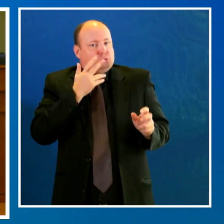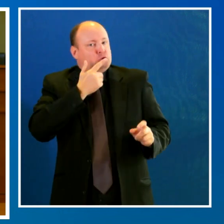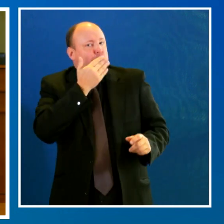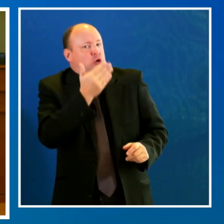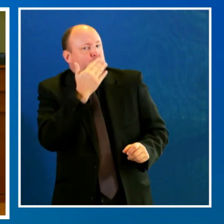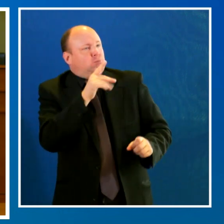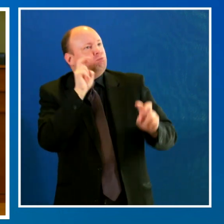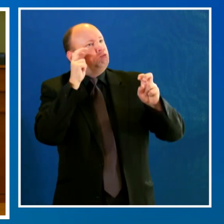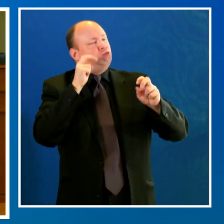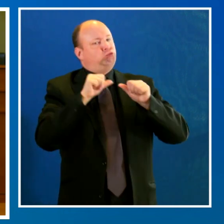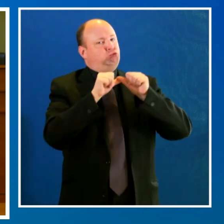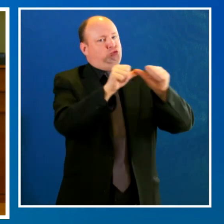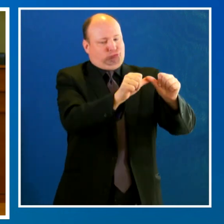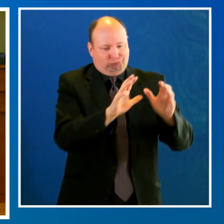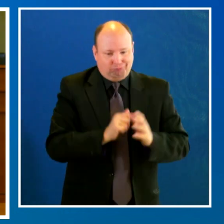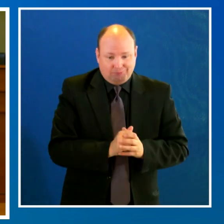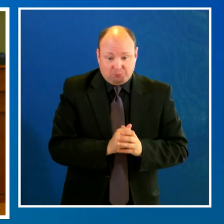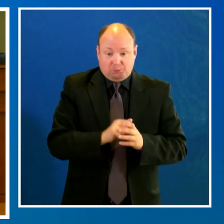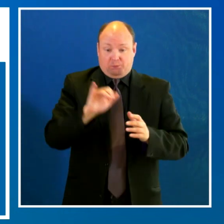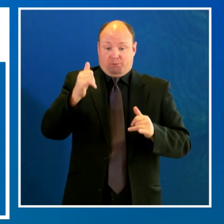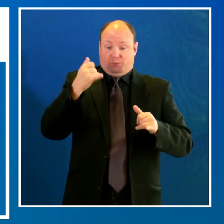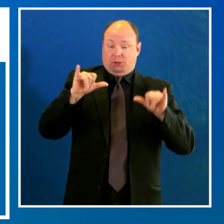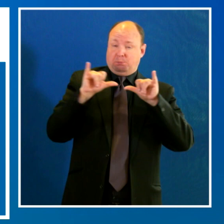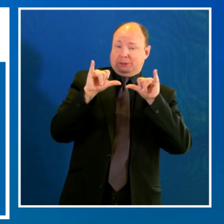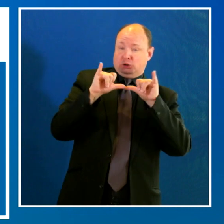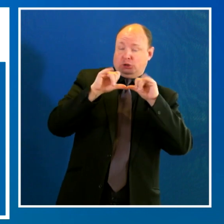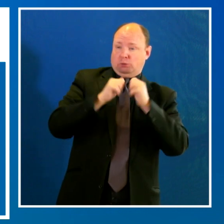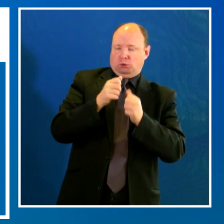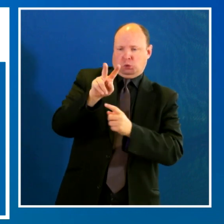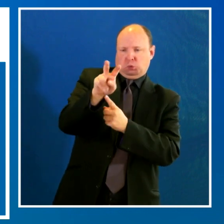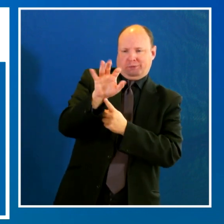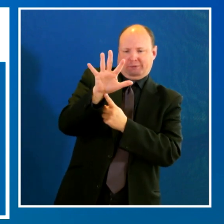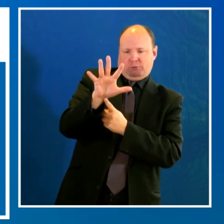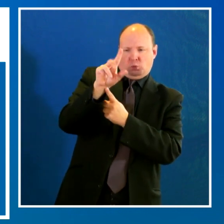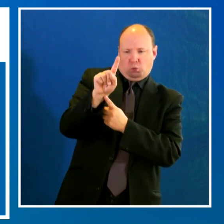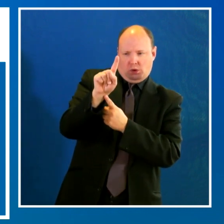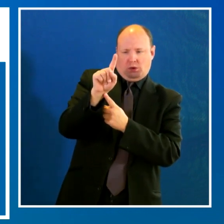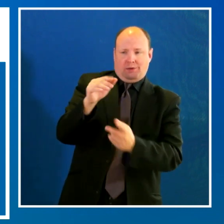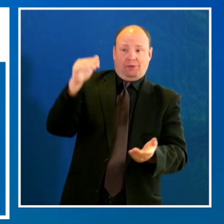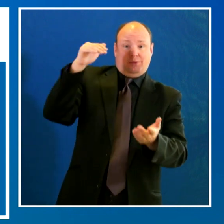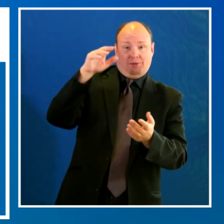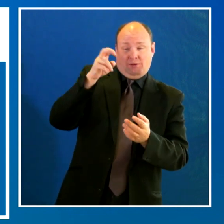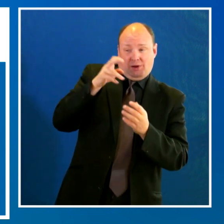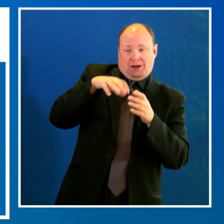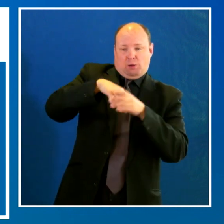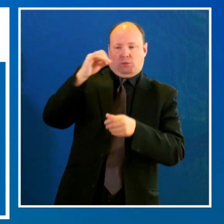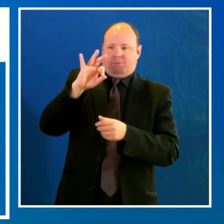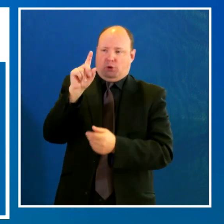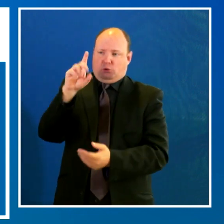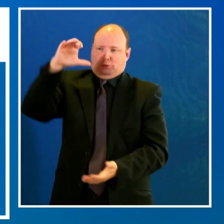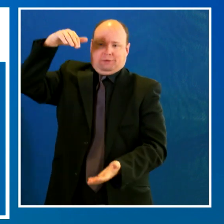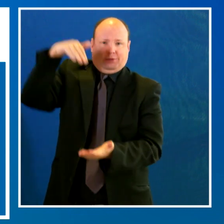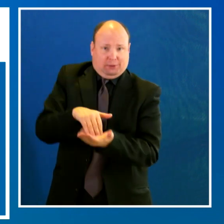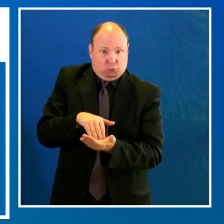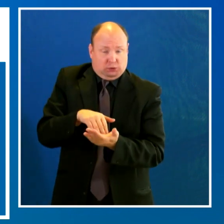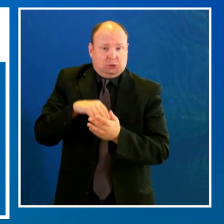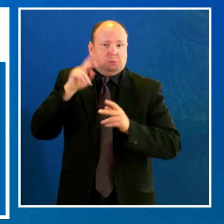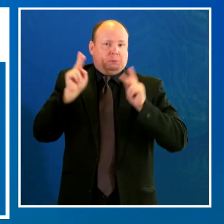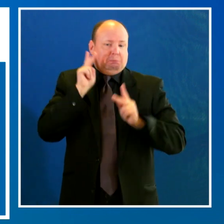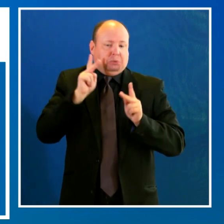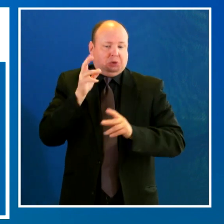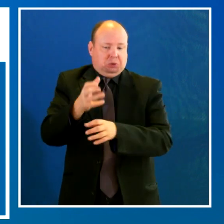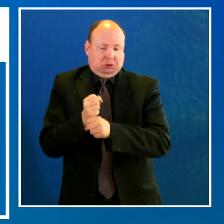decline at a very promising rate, measuring at 251 cases per